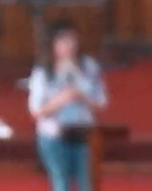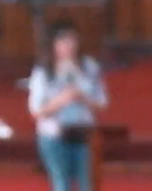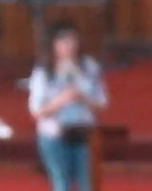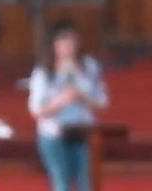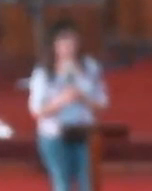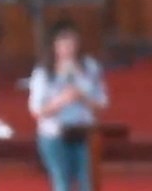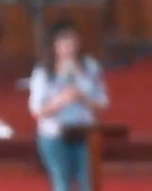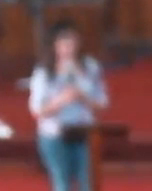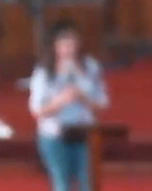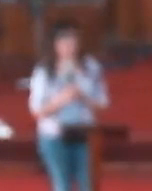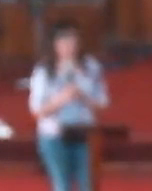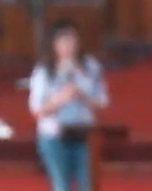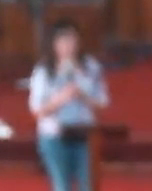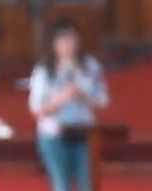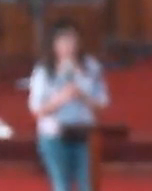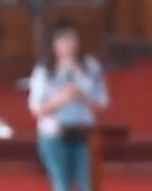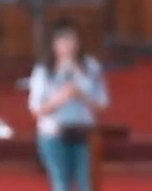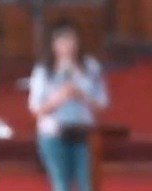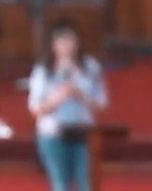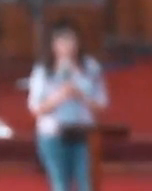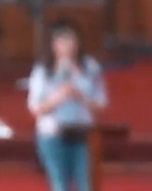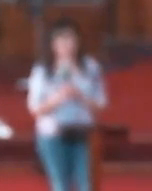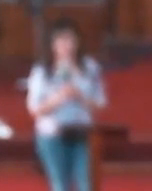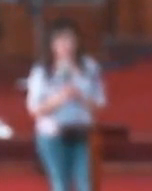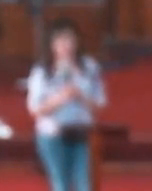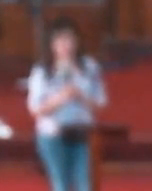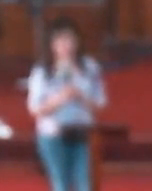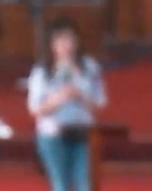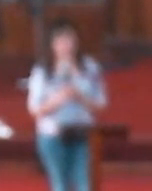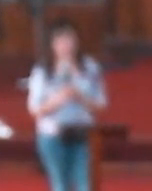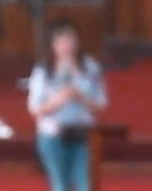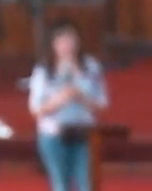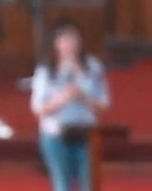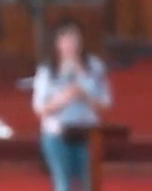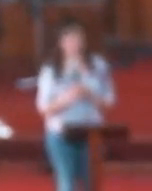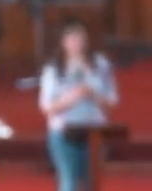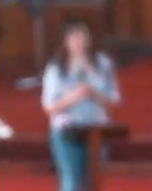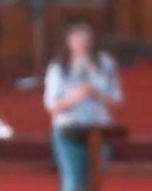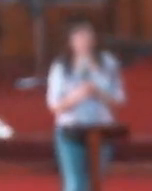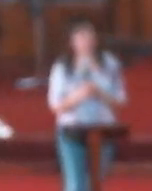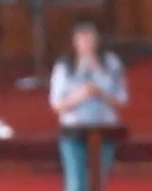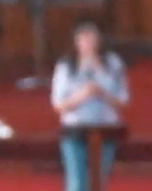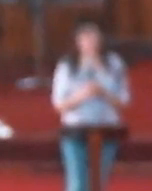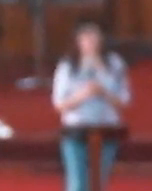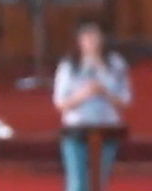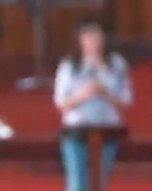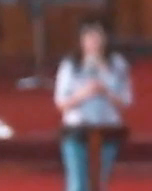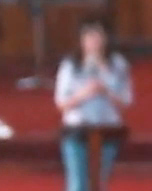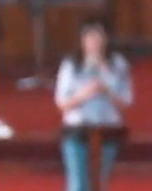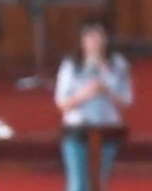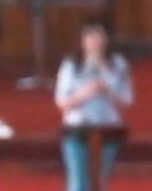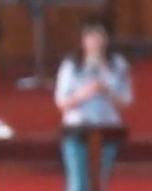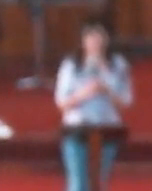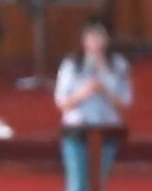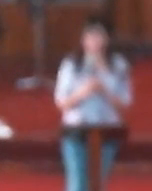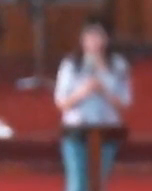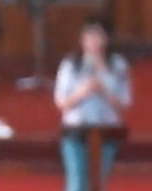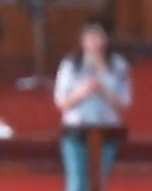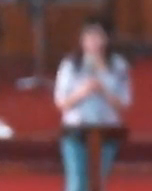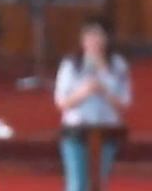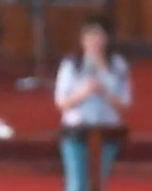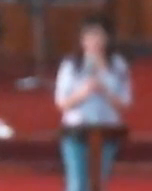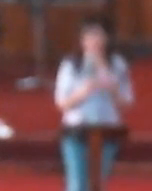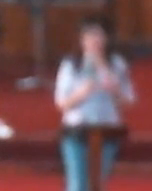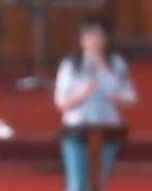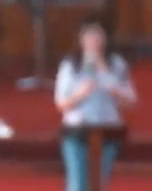el demonio de este chico en este pasaje, pero los discípulos no podían creerlo todavía. Yeah, the Lord wanted to remove the